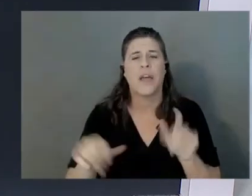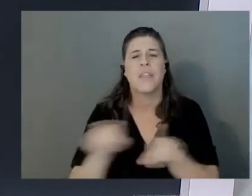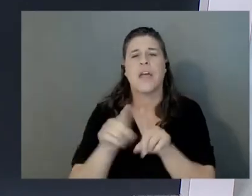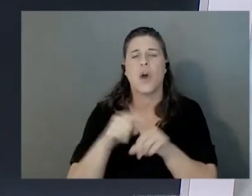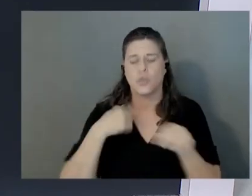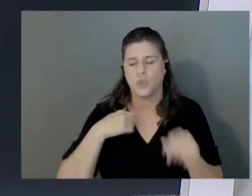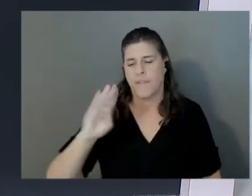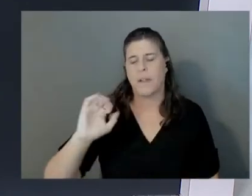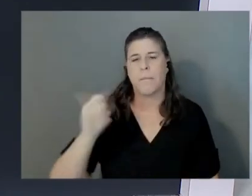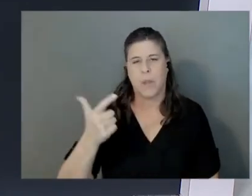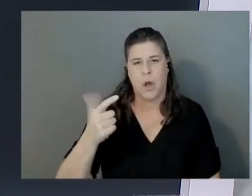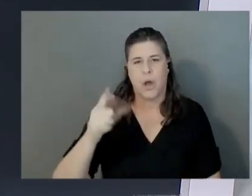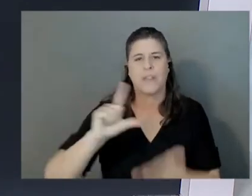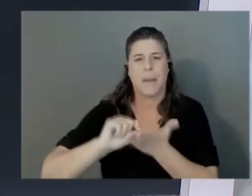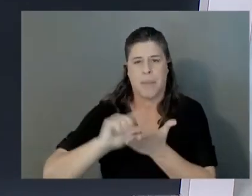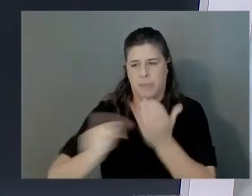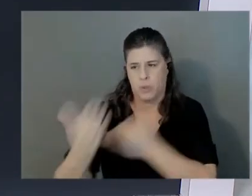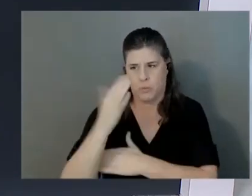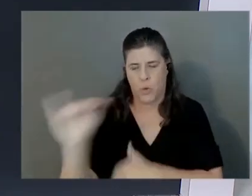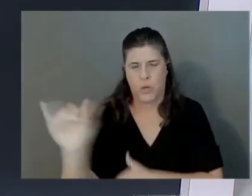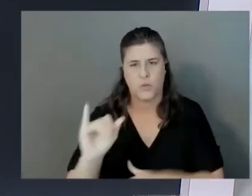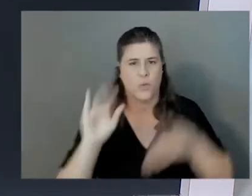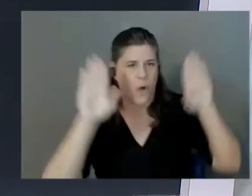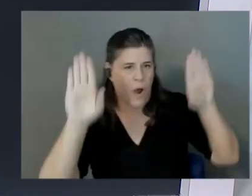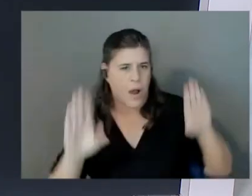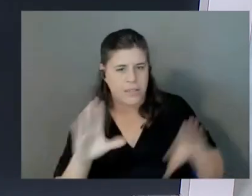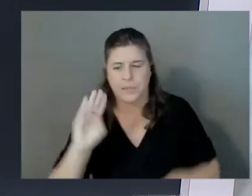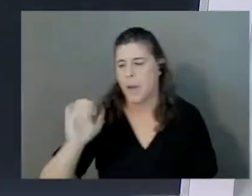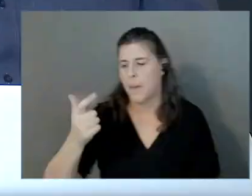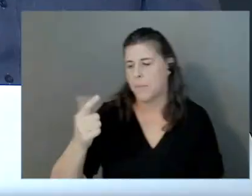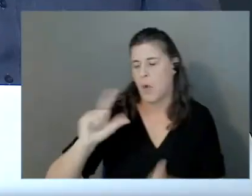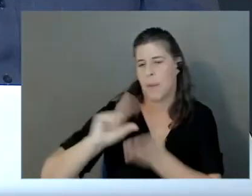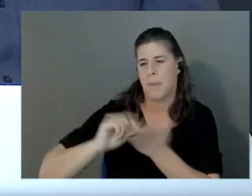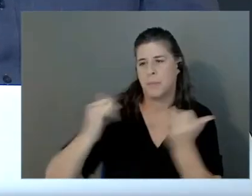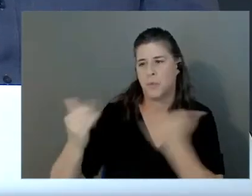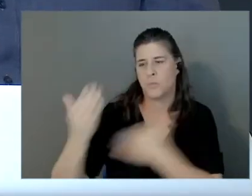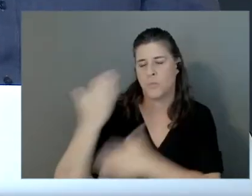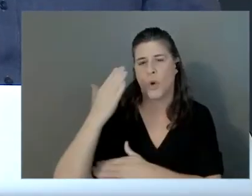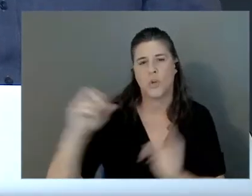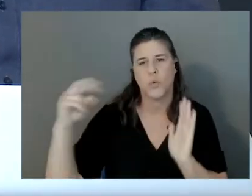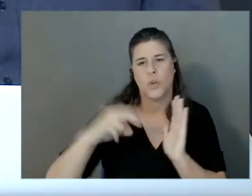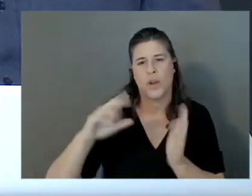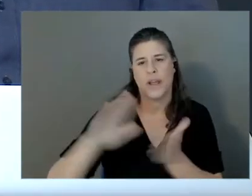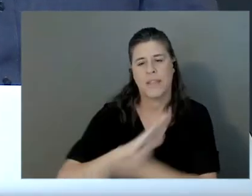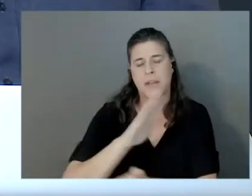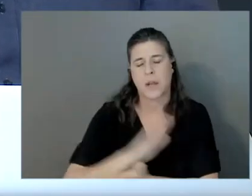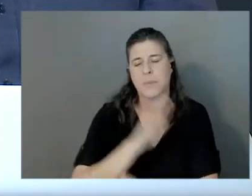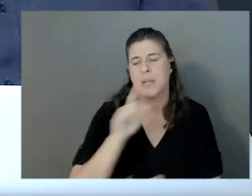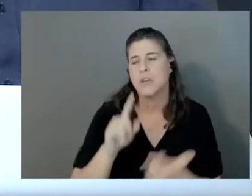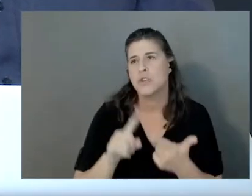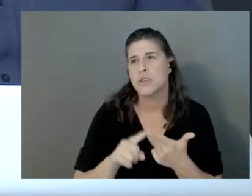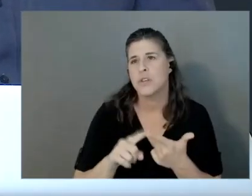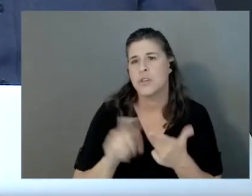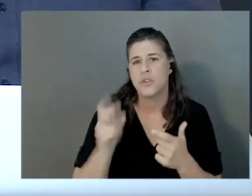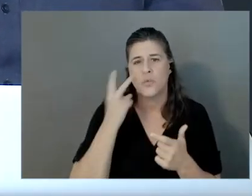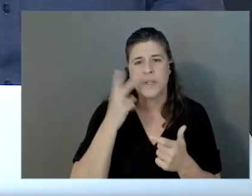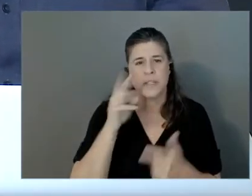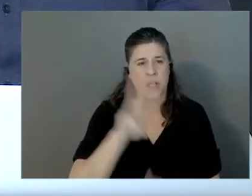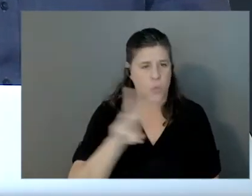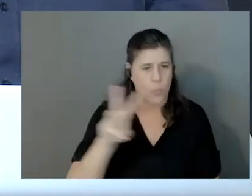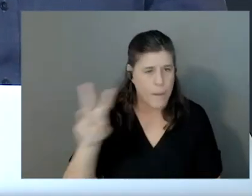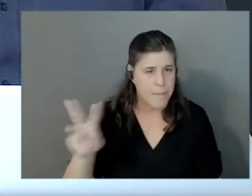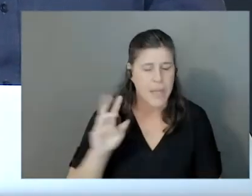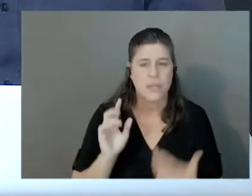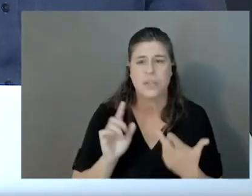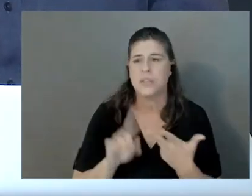published this morning. Awesome. Yeah, nice. We have a blog that was published. You can check the documentation. You can check the web pages. You can